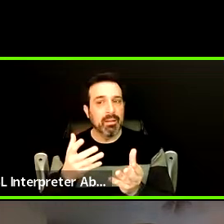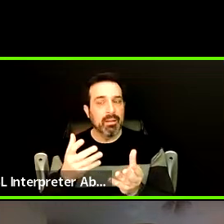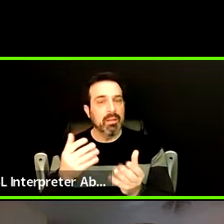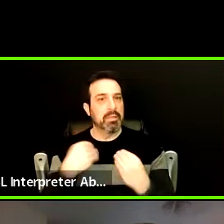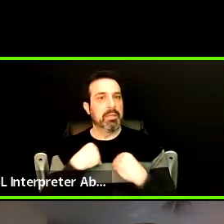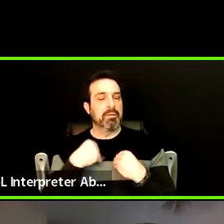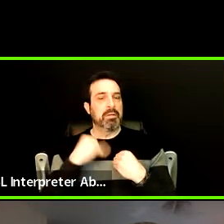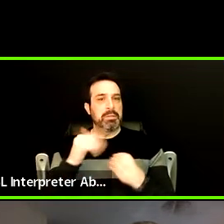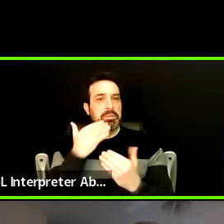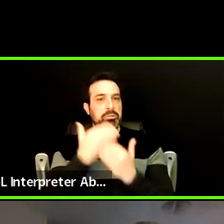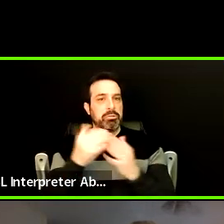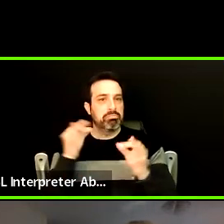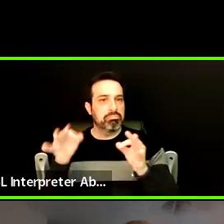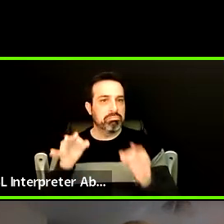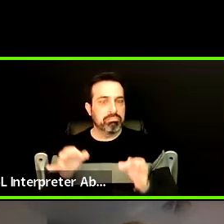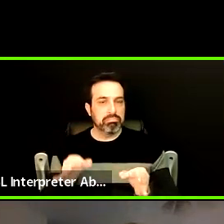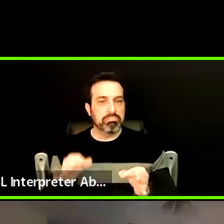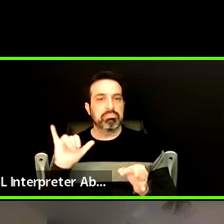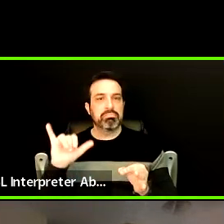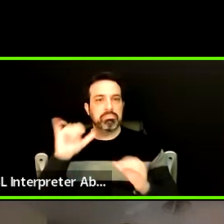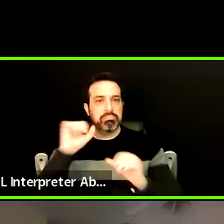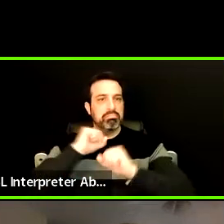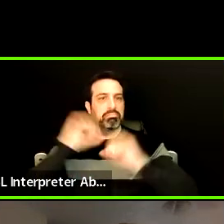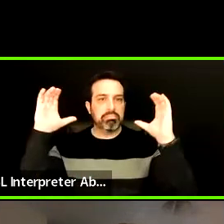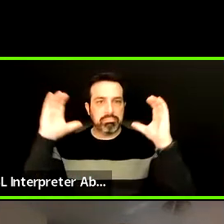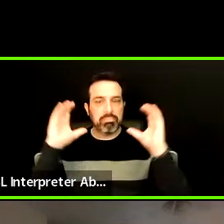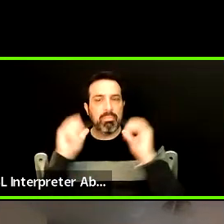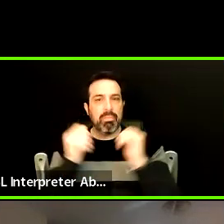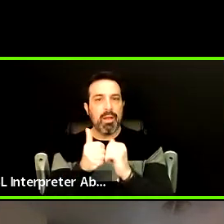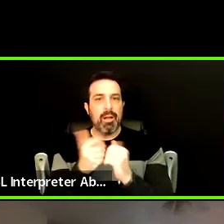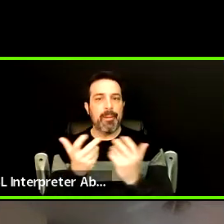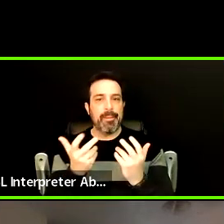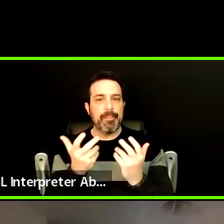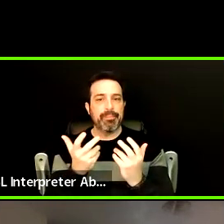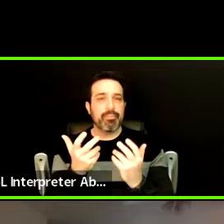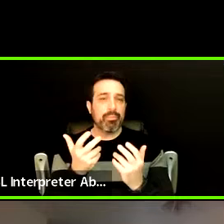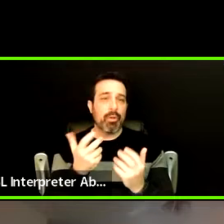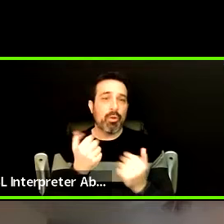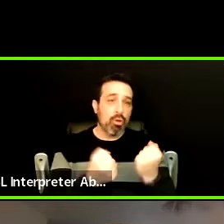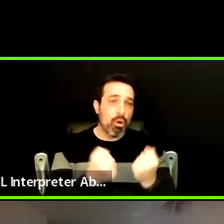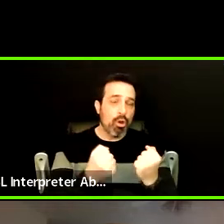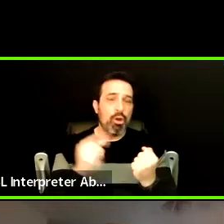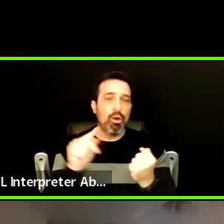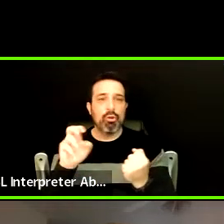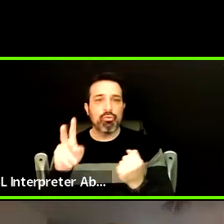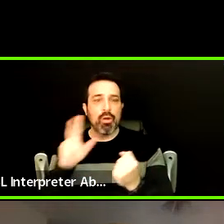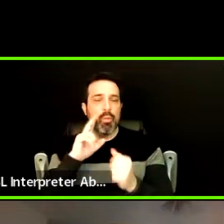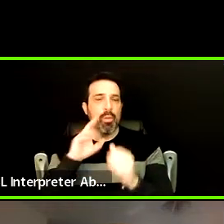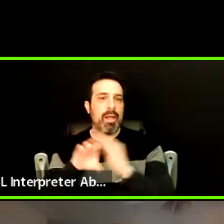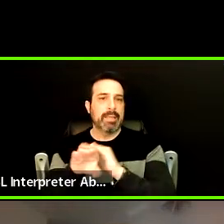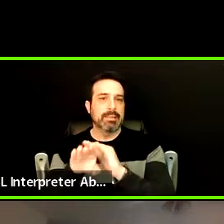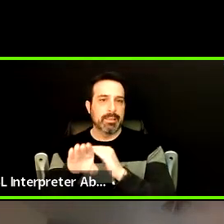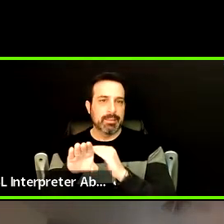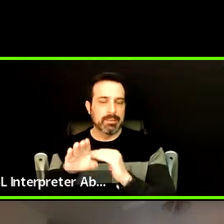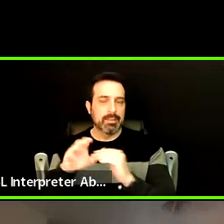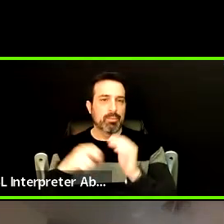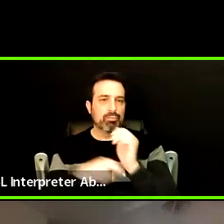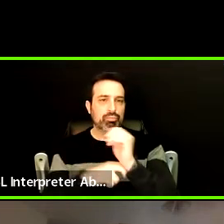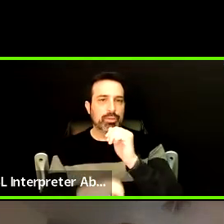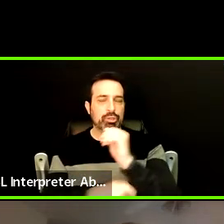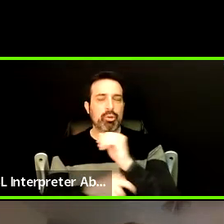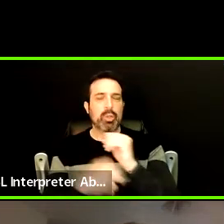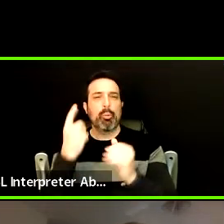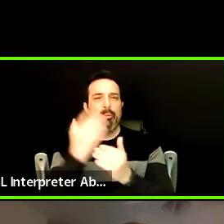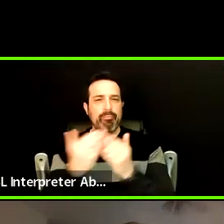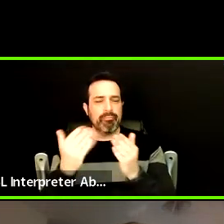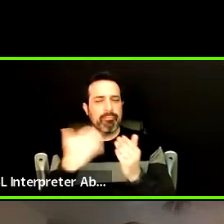very good explanation of how automobiles and trucks would be accessing the bridge. One of the things I'm